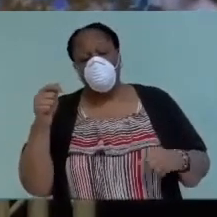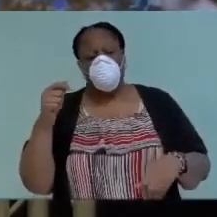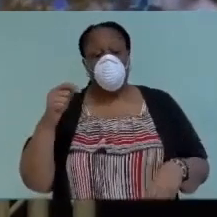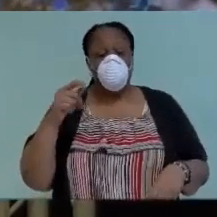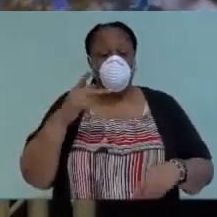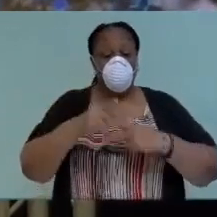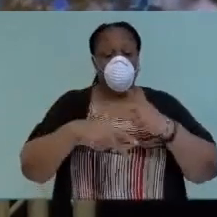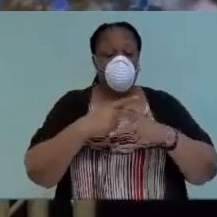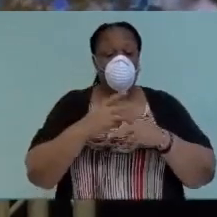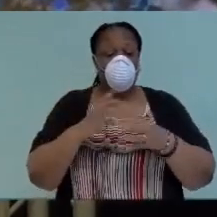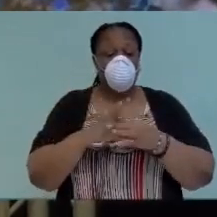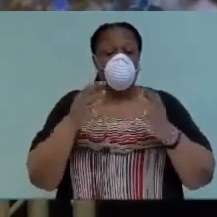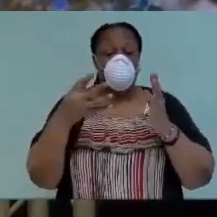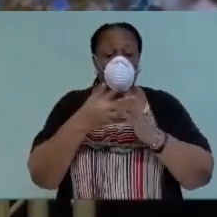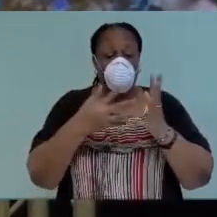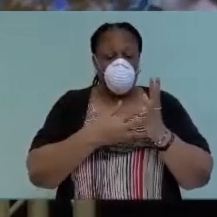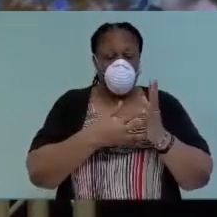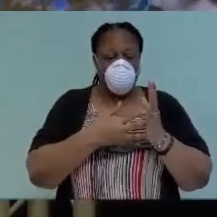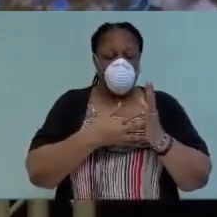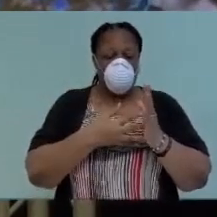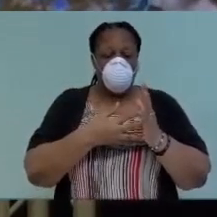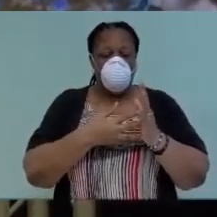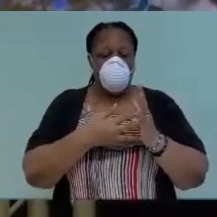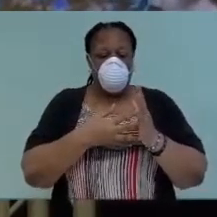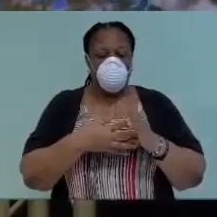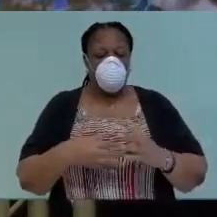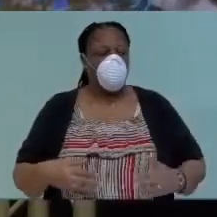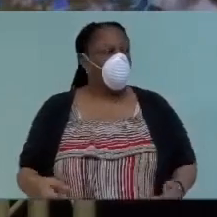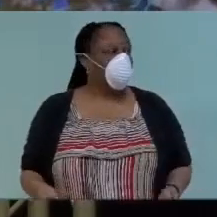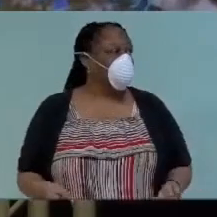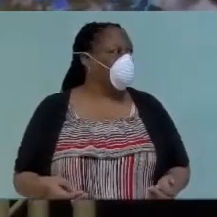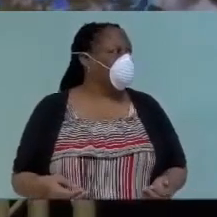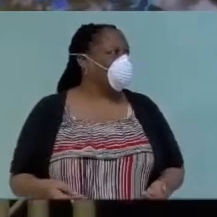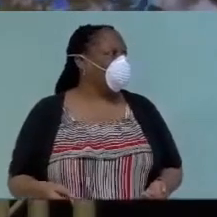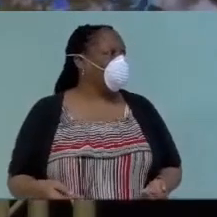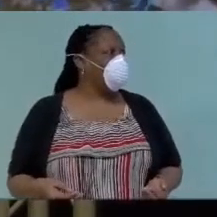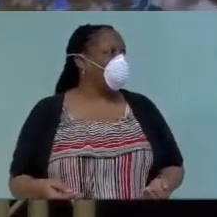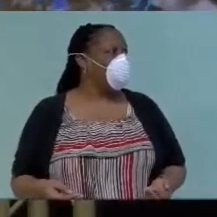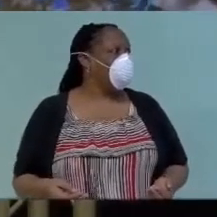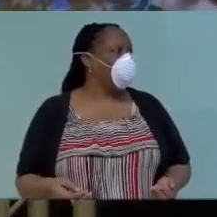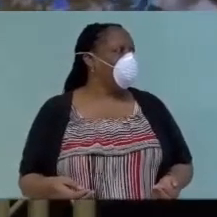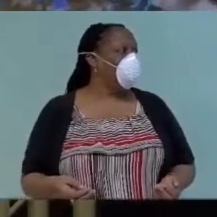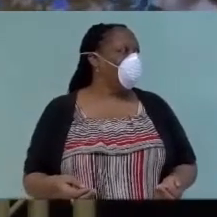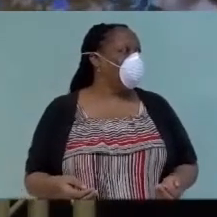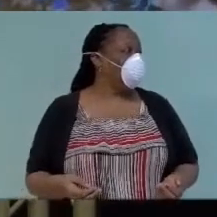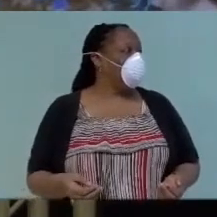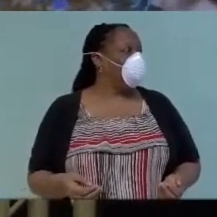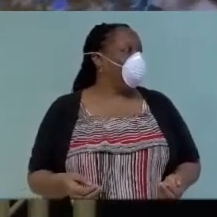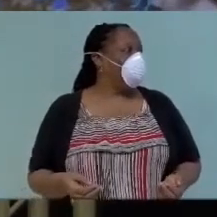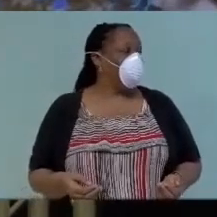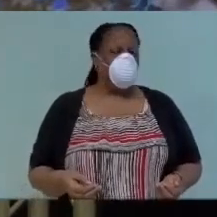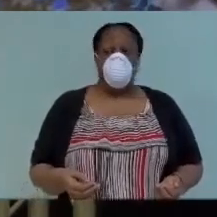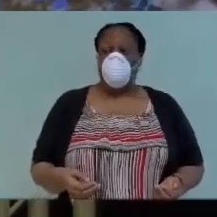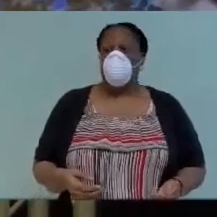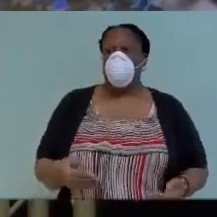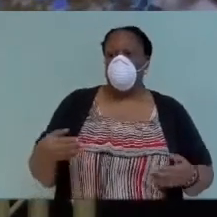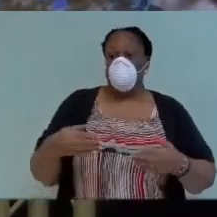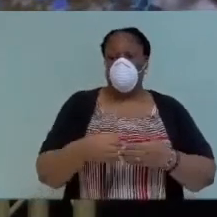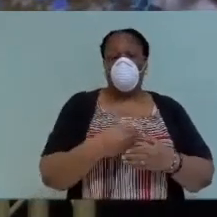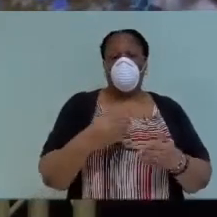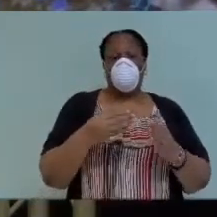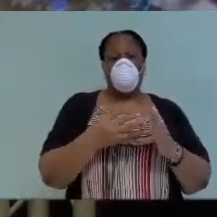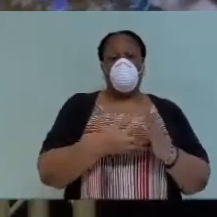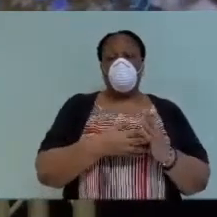antigen tests. These tests are new, and there are a lot of manufacturers and distributors flooding the market with them.